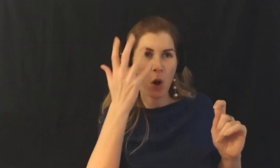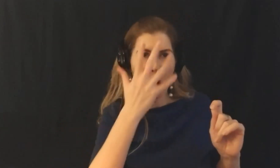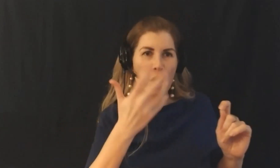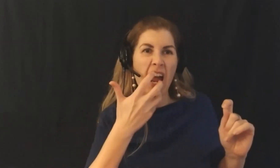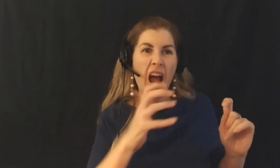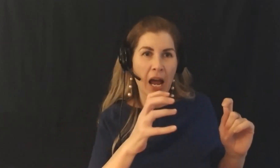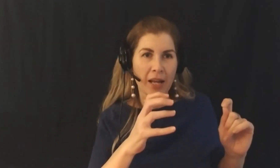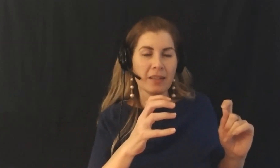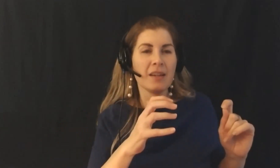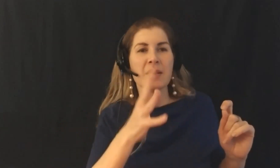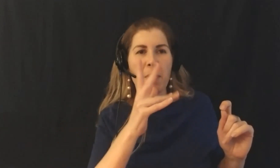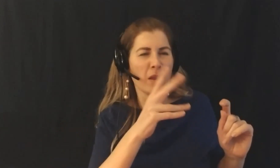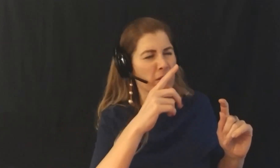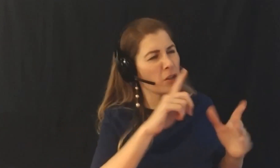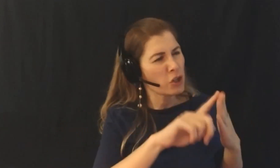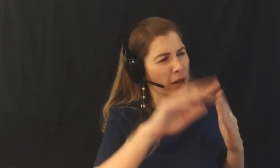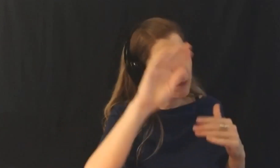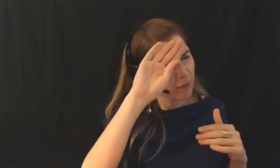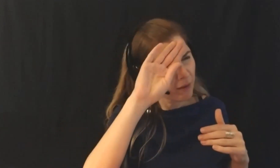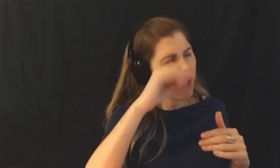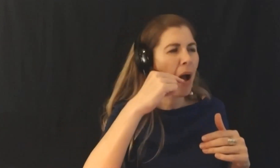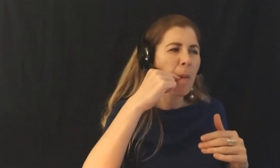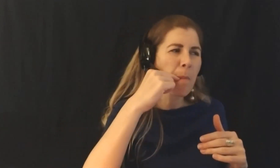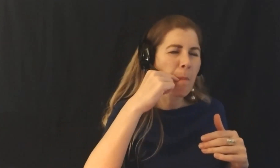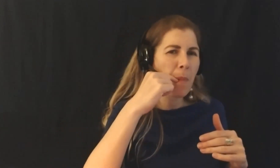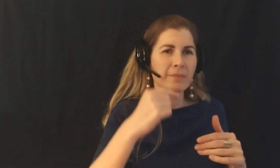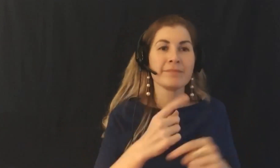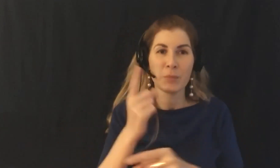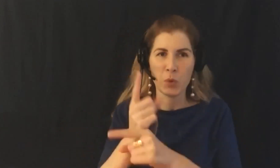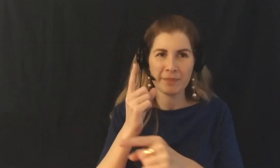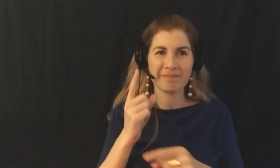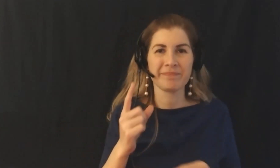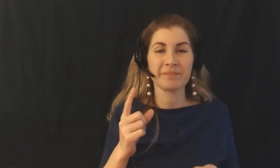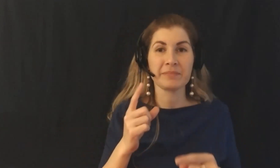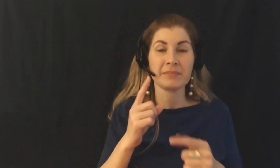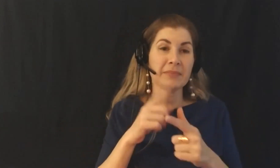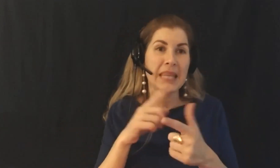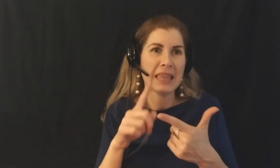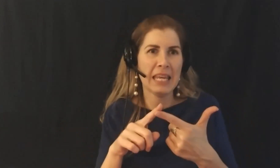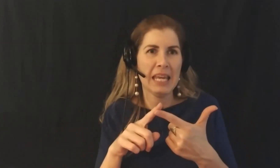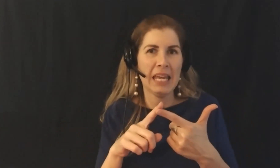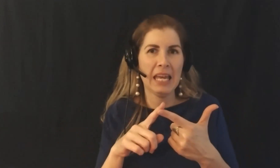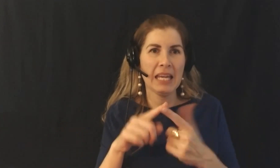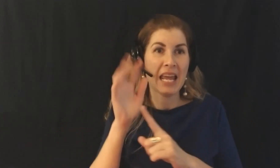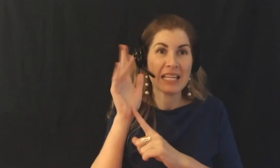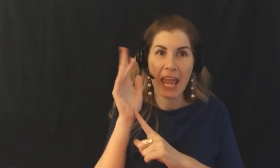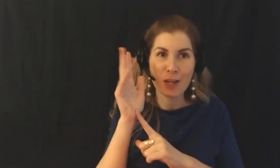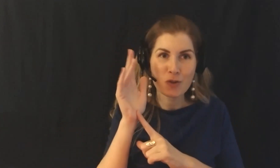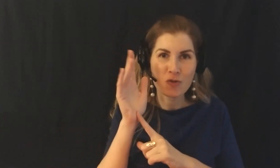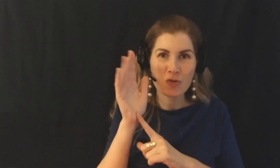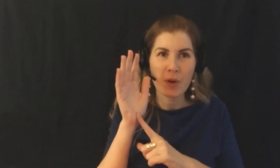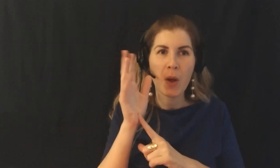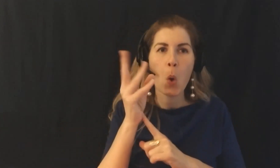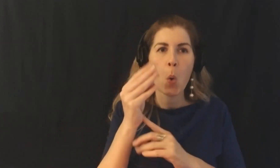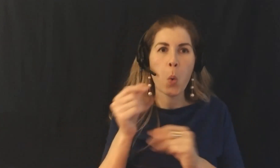took his temperature with the thermometer. That's right. And then all of a sudden, the candle blew